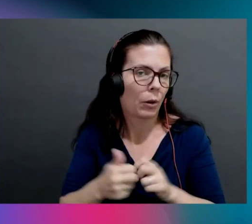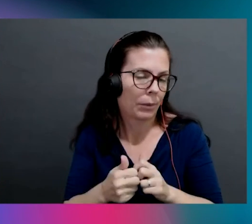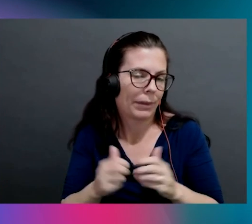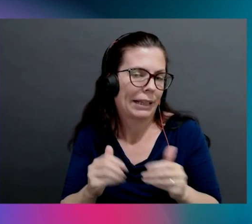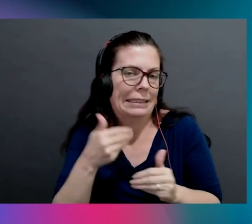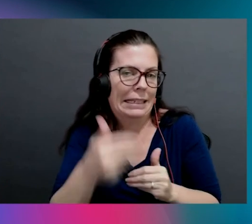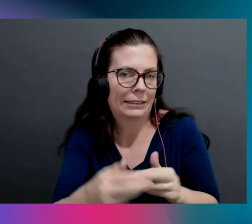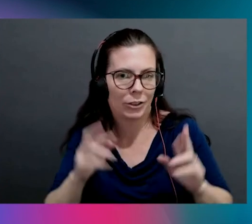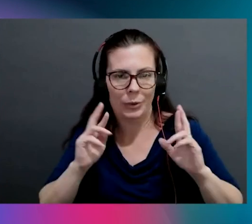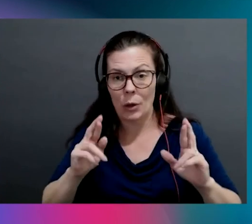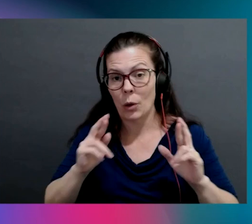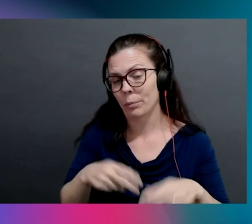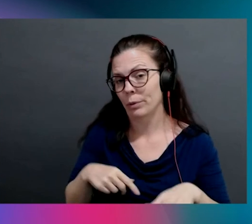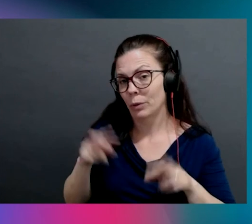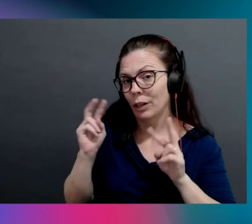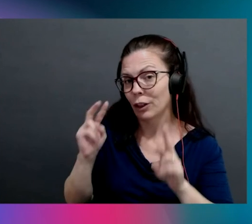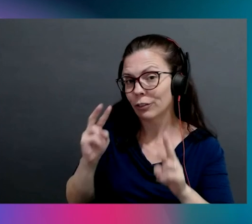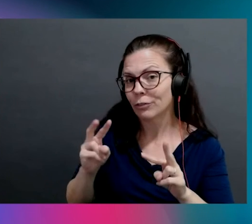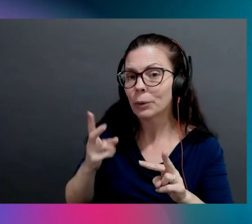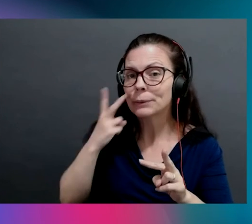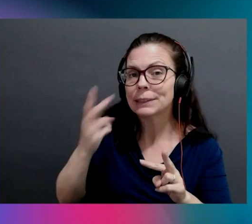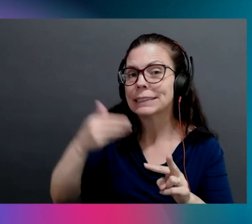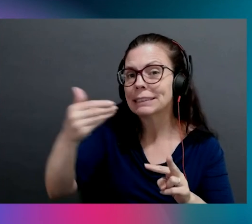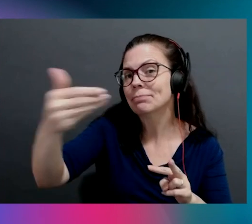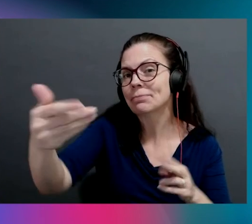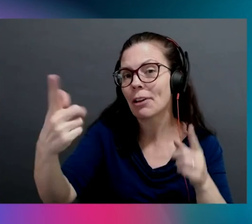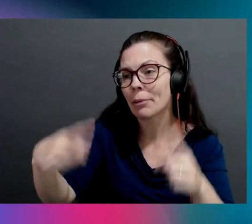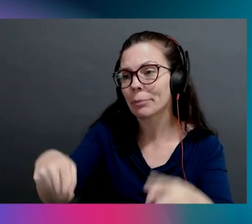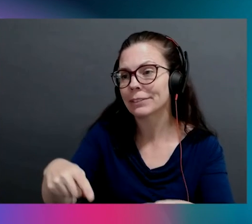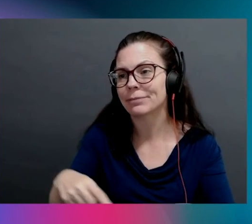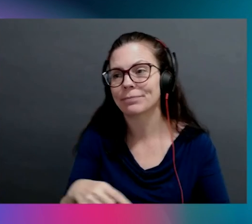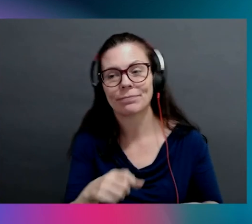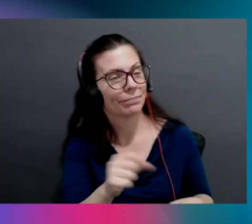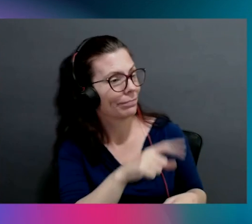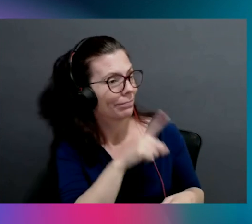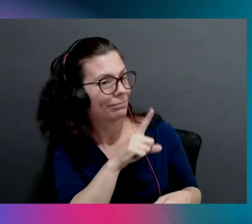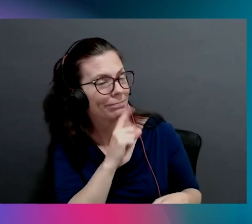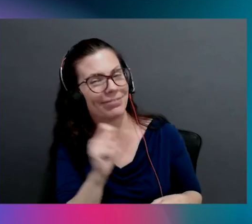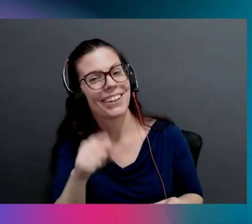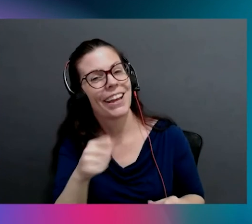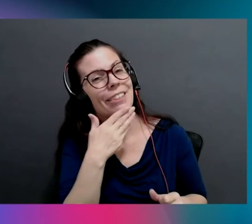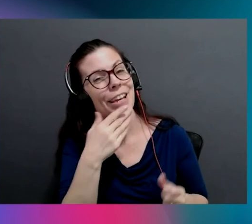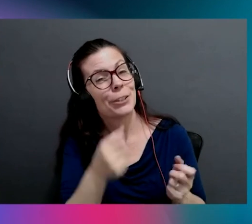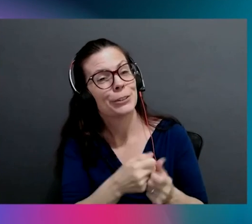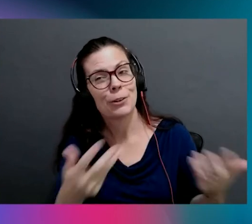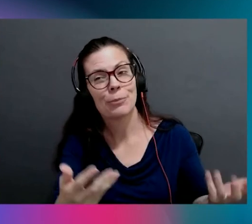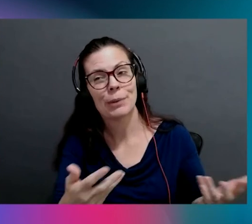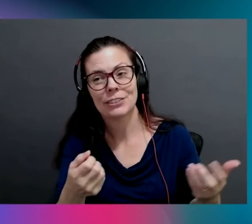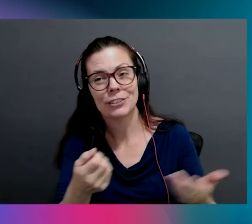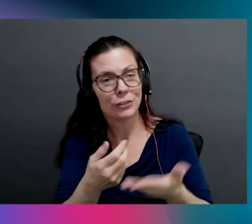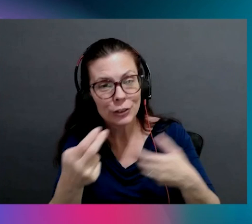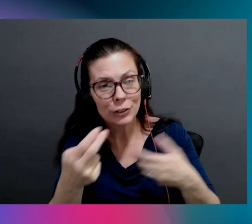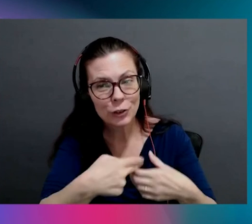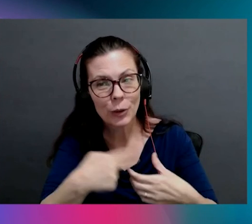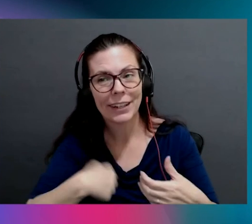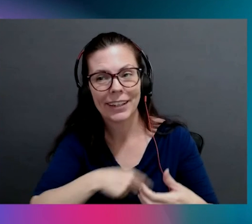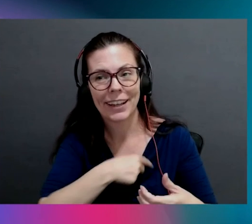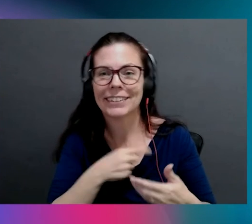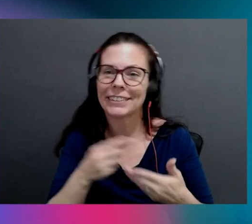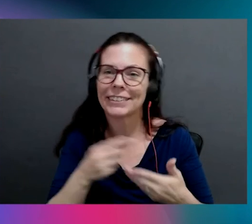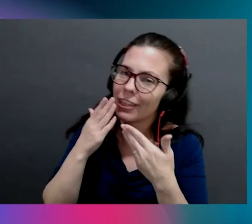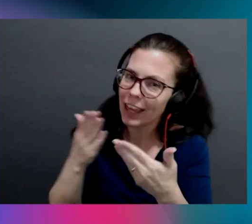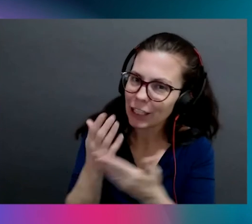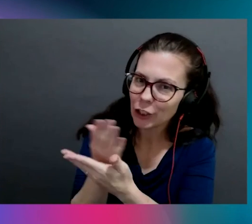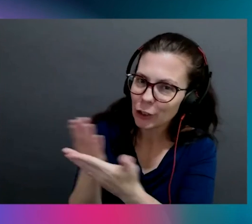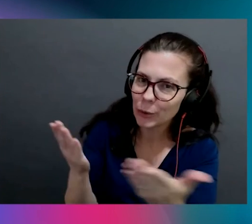So looking forward to what's ahead. Excellent. Yeah, sure. Thank you so much, everyone, for joining us. Thank you so much, Shreyas